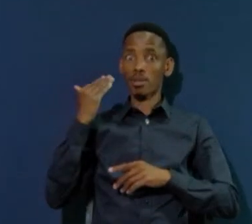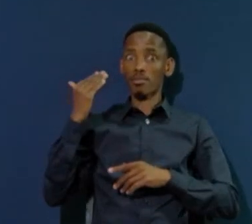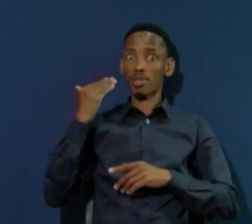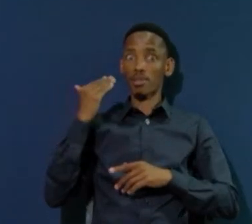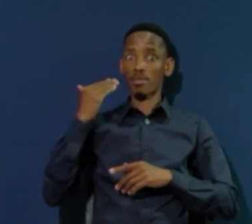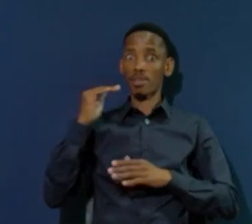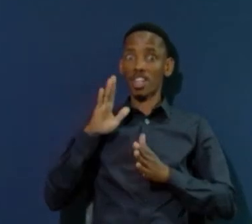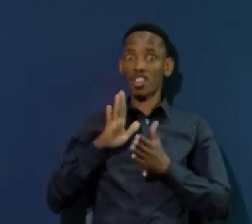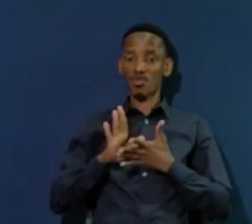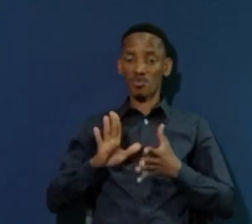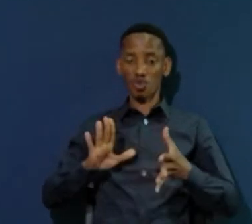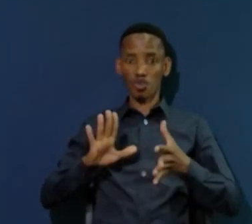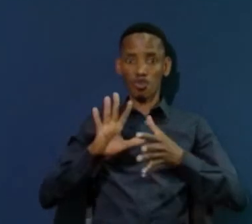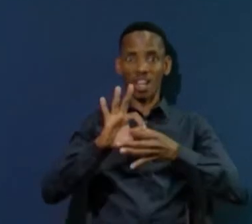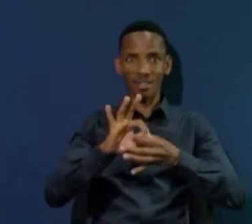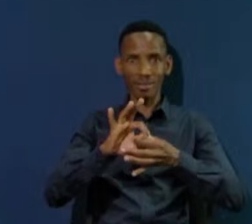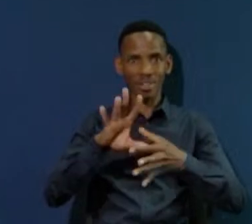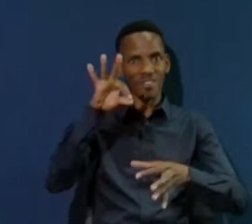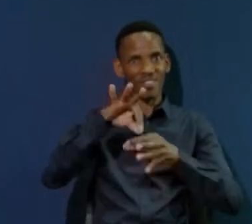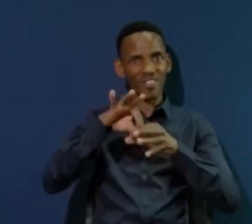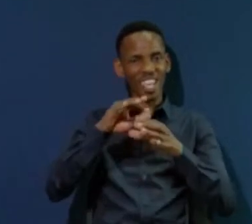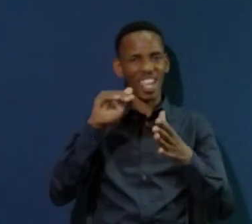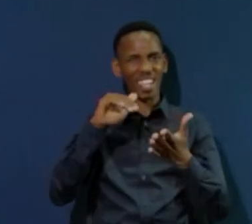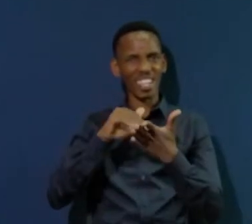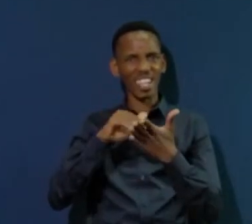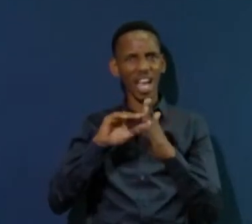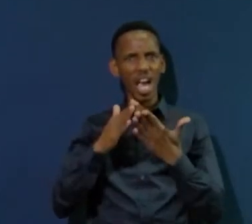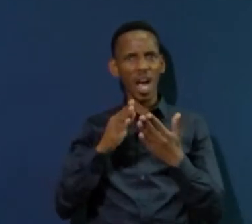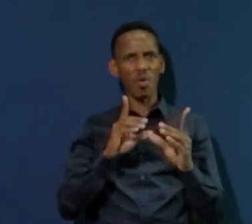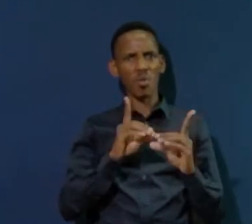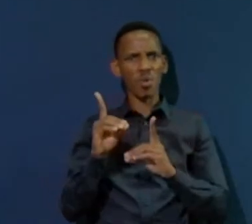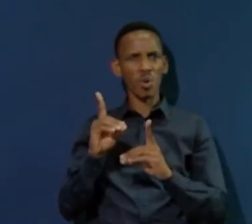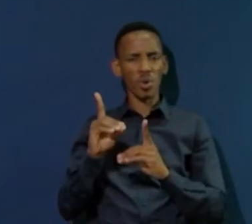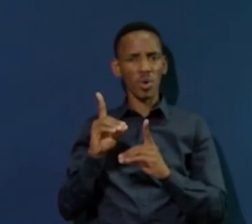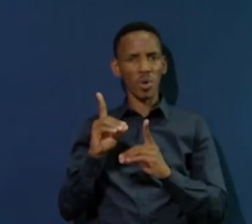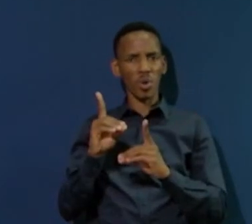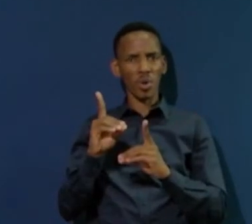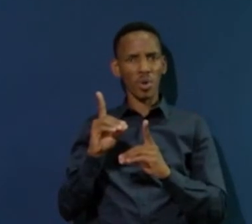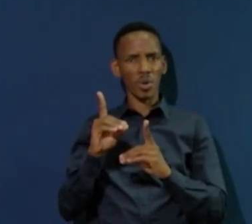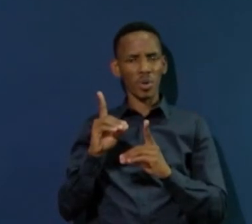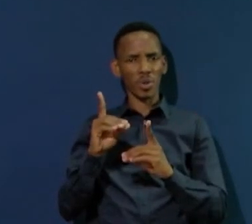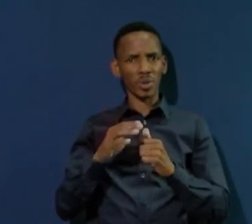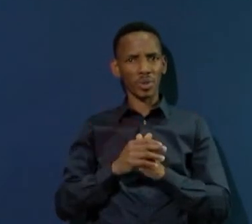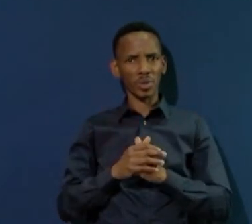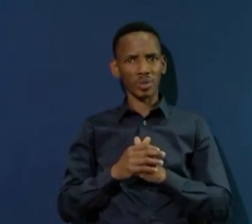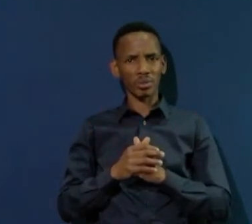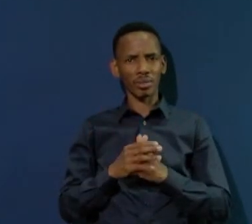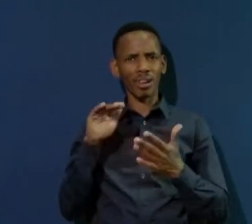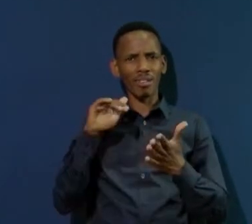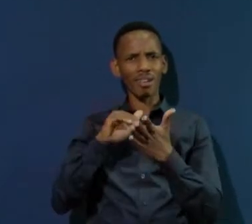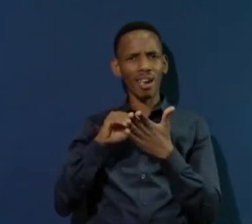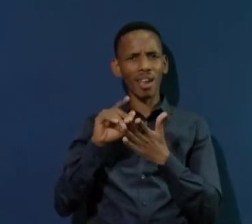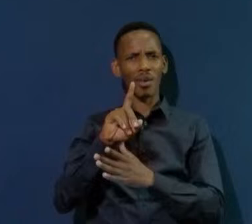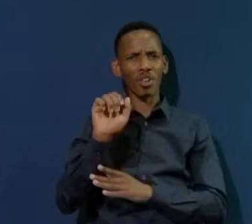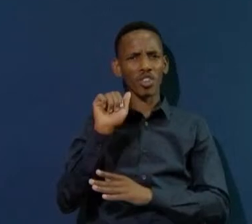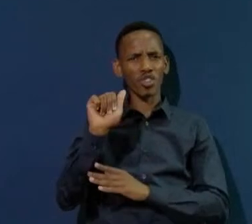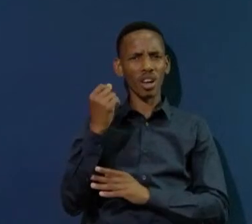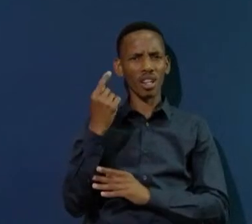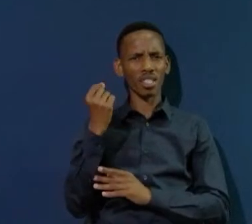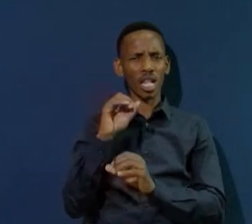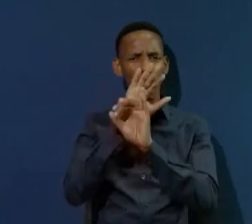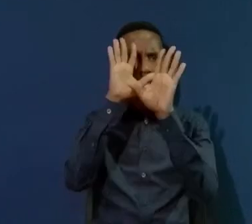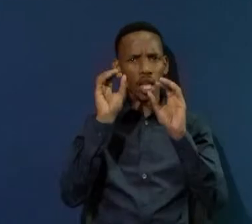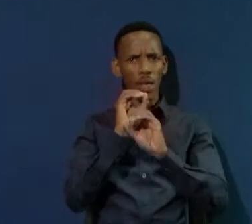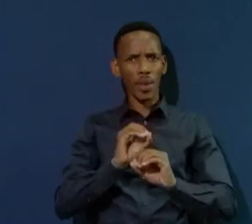dirwa jang jaanong mme ra liru ka etle le morago ga phatlalatso ya parlamente? Ke o paro boelele potso ga ke tlhaloganya. Ne ke